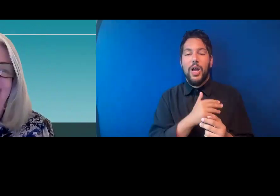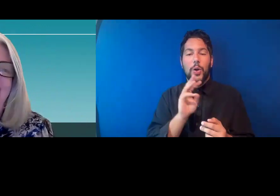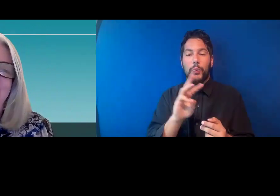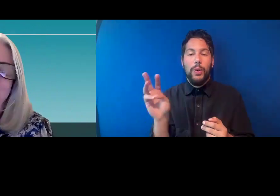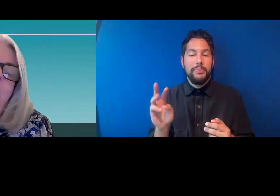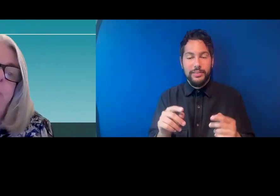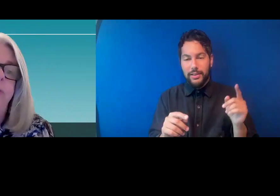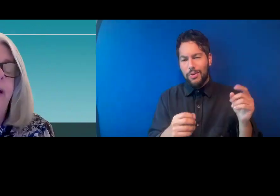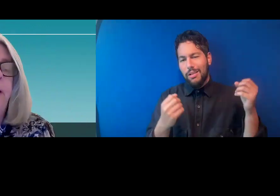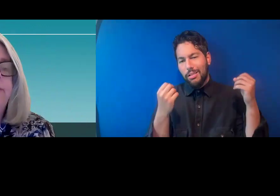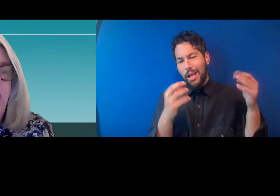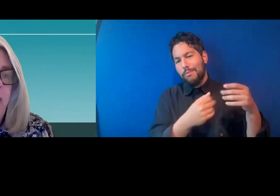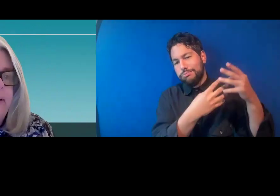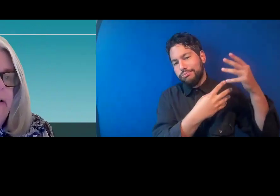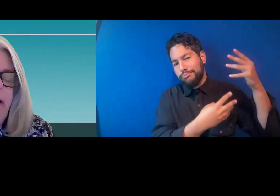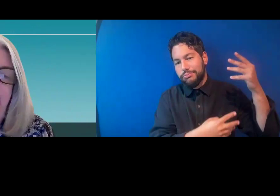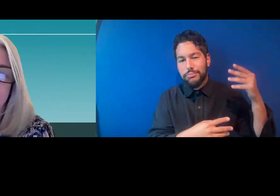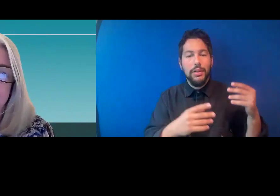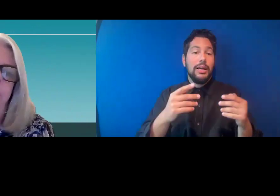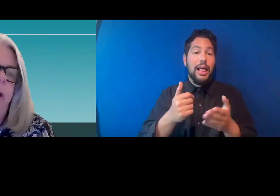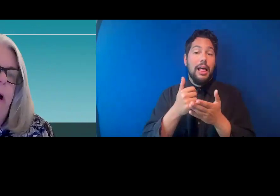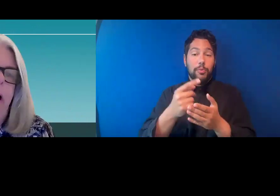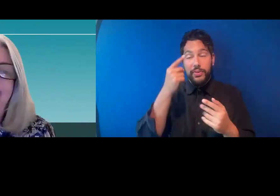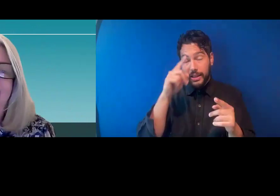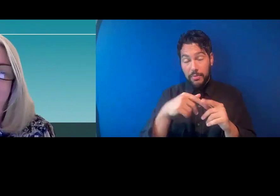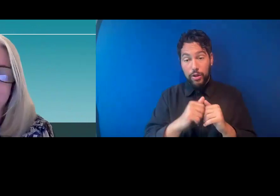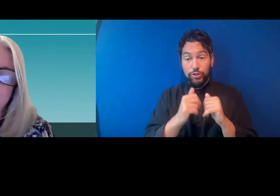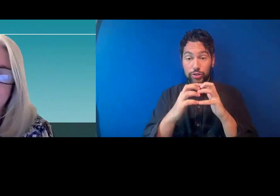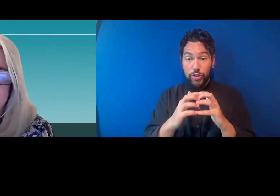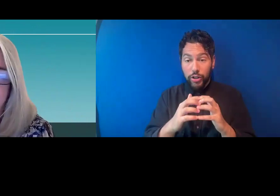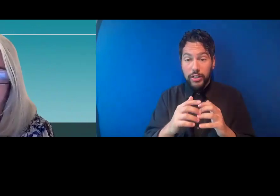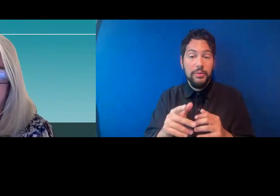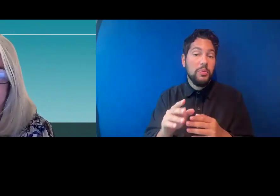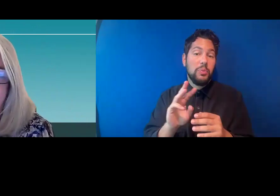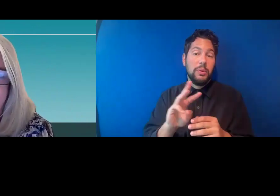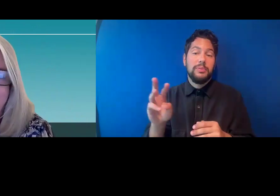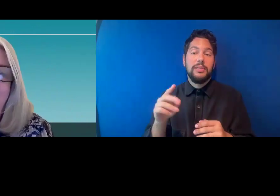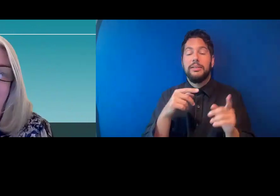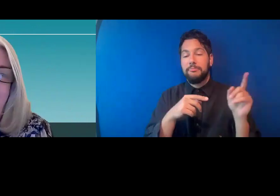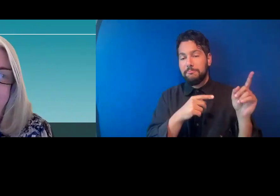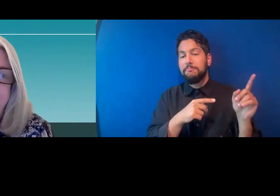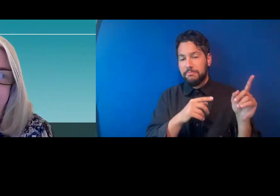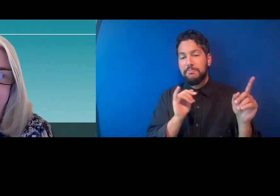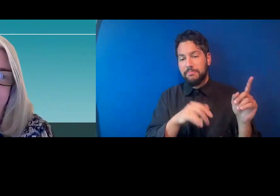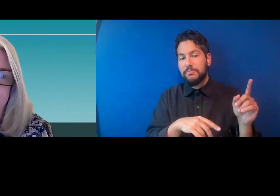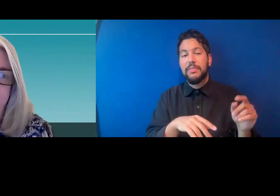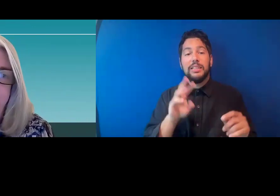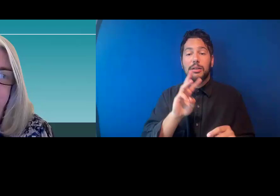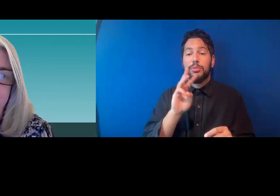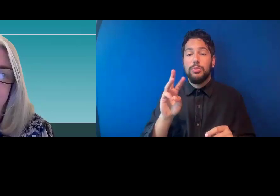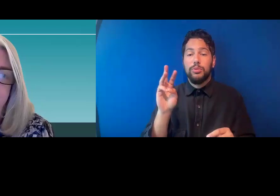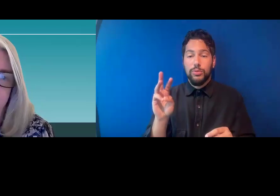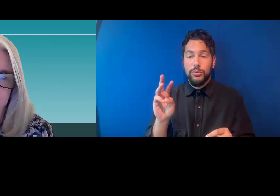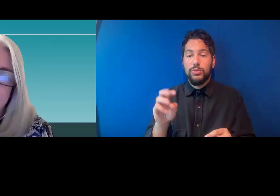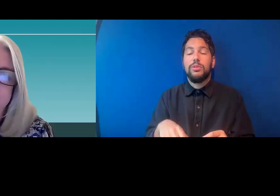lot to help you think about starting, building. So you can visit our website at